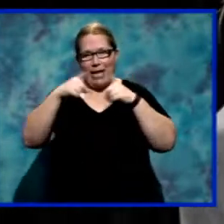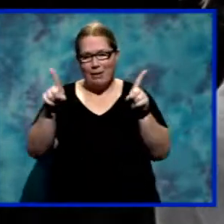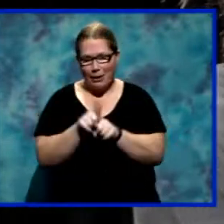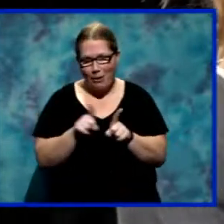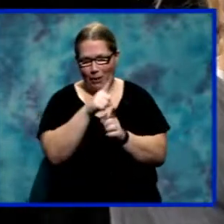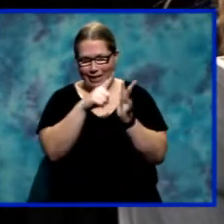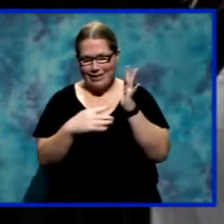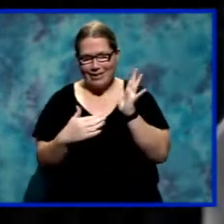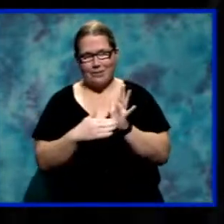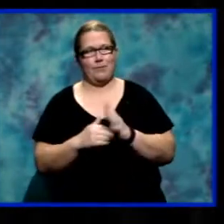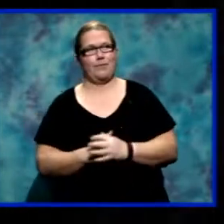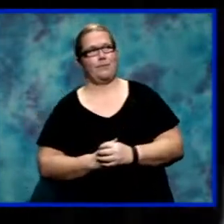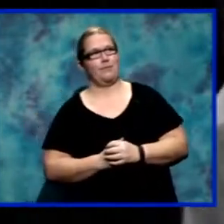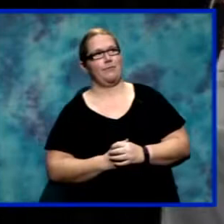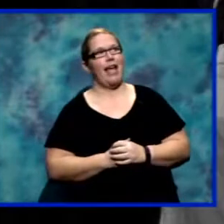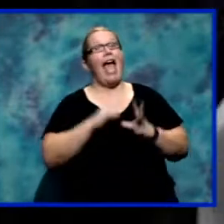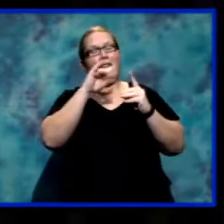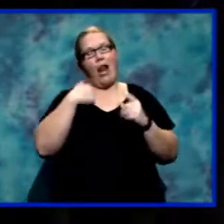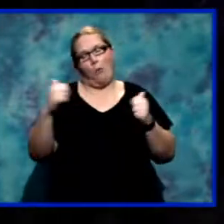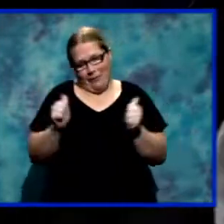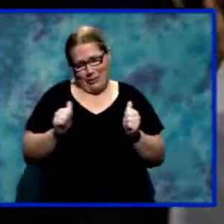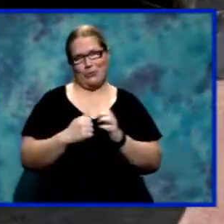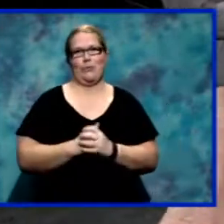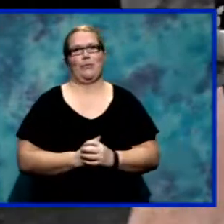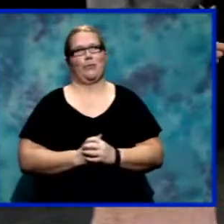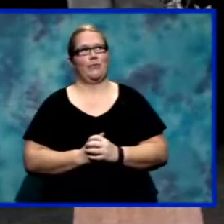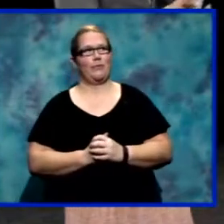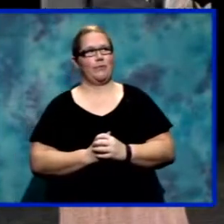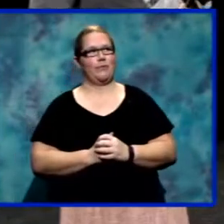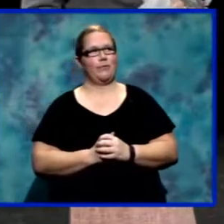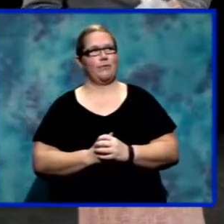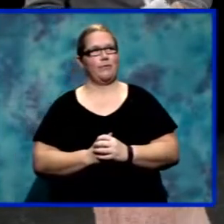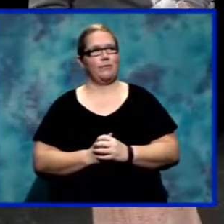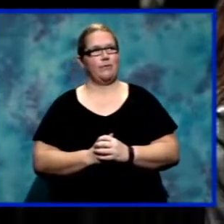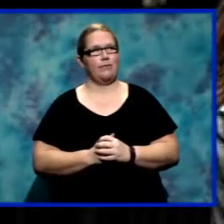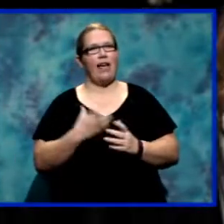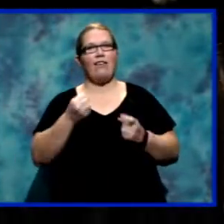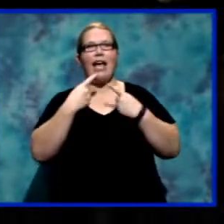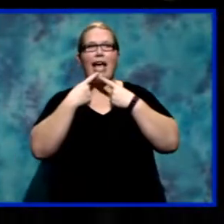to make. And then I'll finish. Yes. Okay.